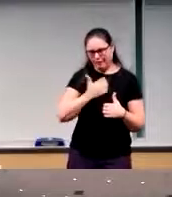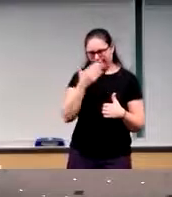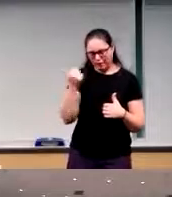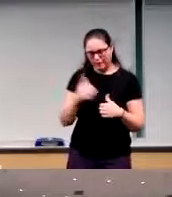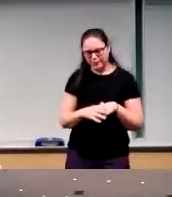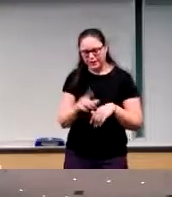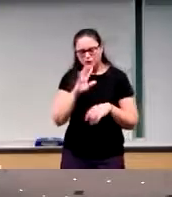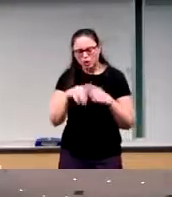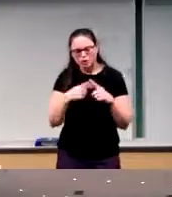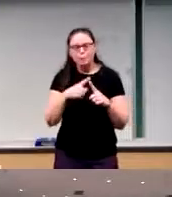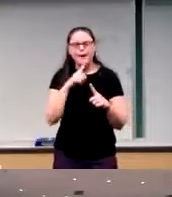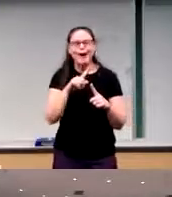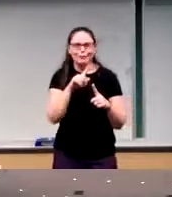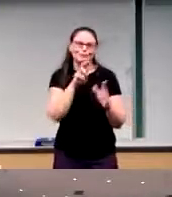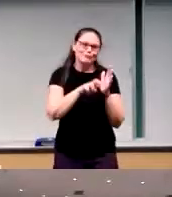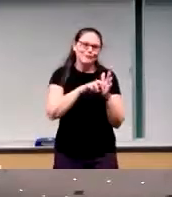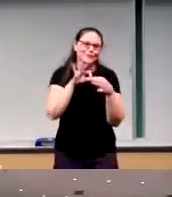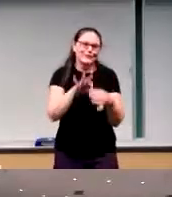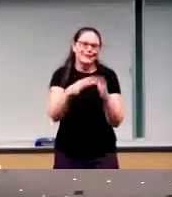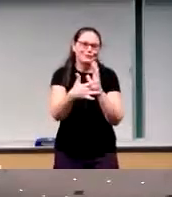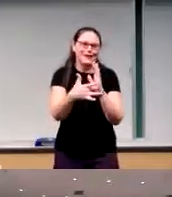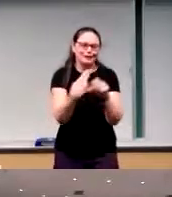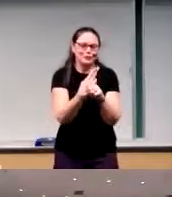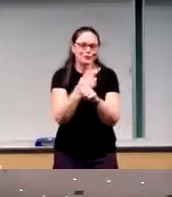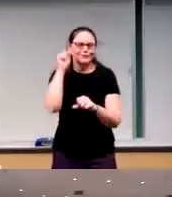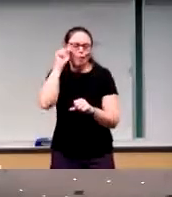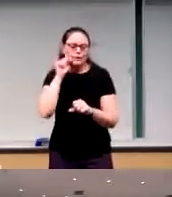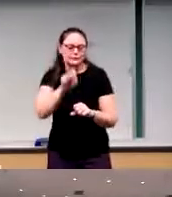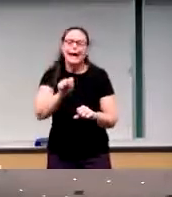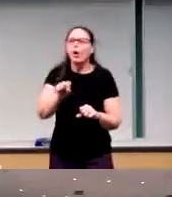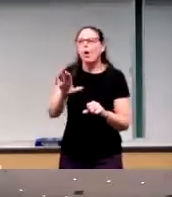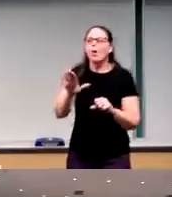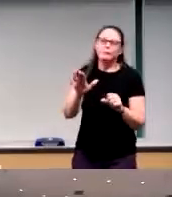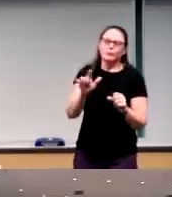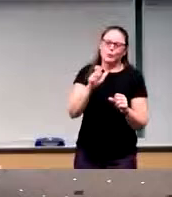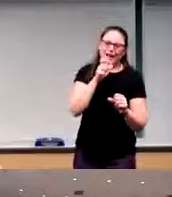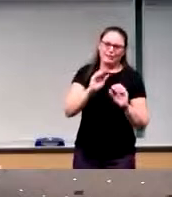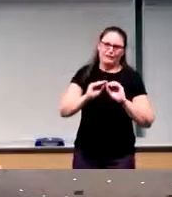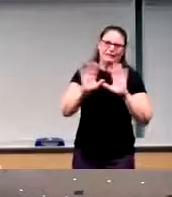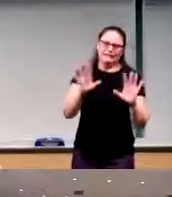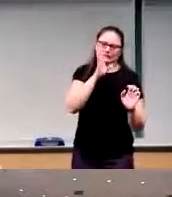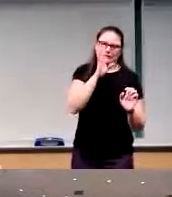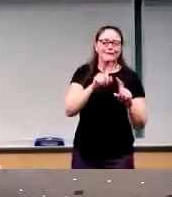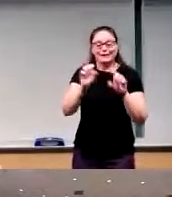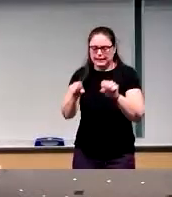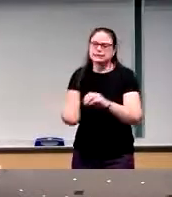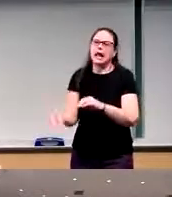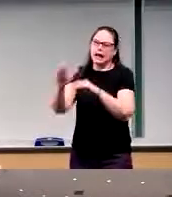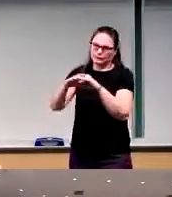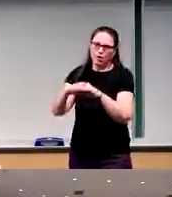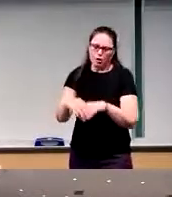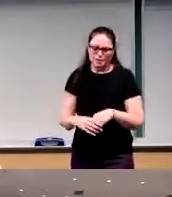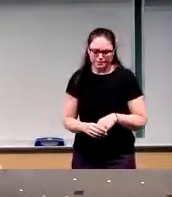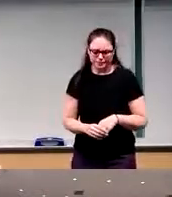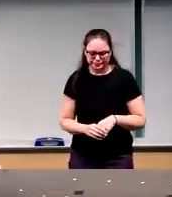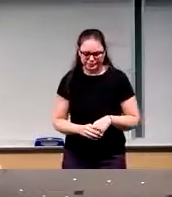about technology use amongst adolescents and social and it's gone up. Yeah, I guess I didn't really. So sorry, yeah. Elliot, I didn't mean to steal your thunder